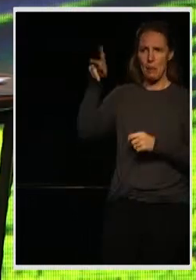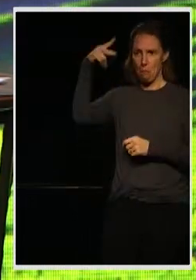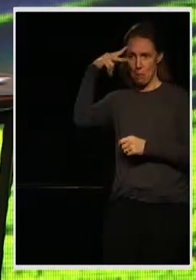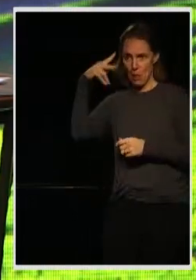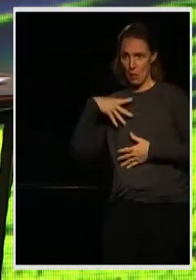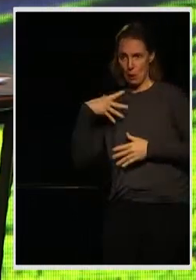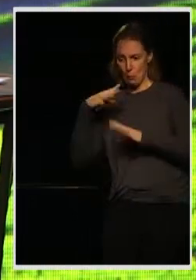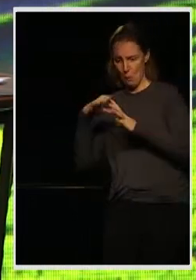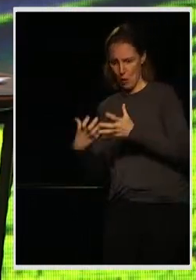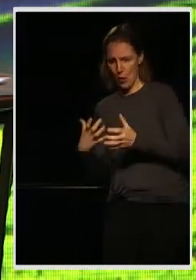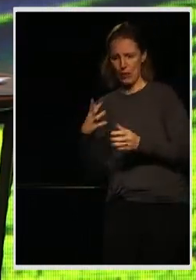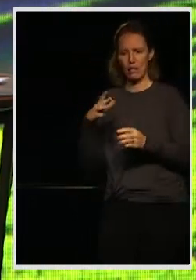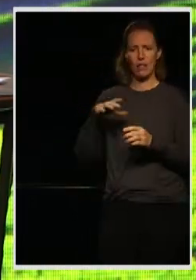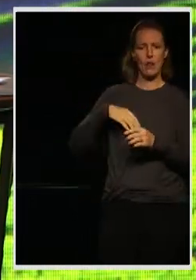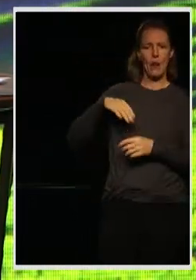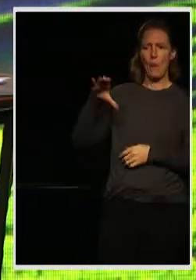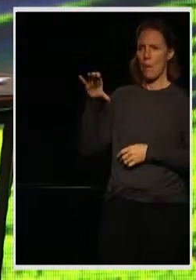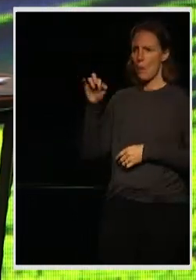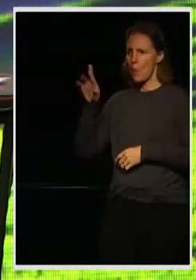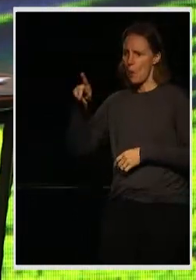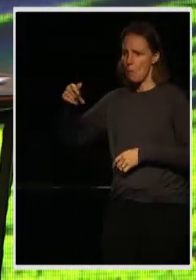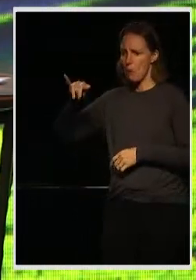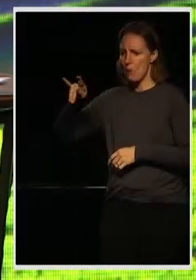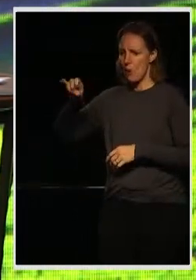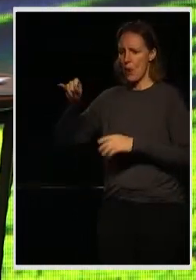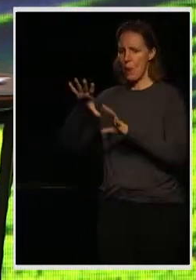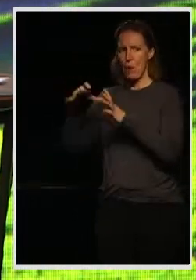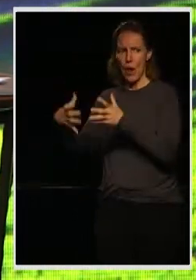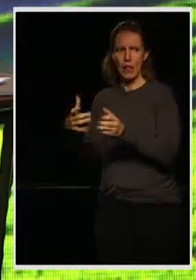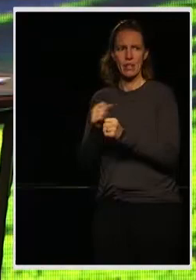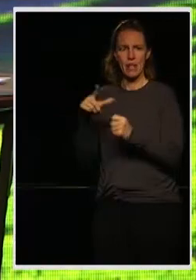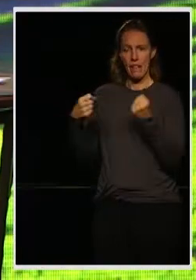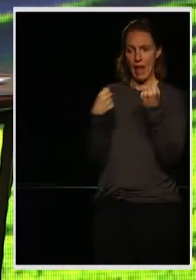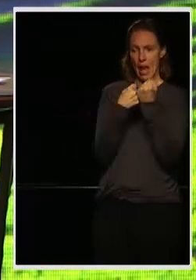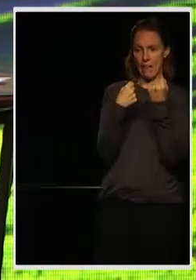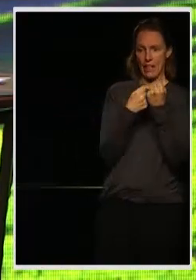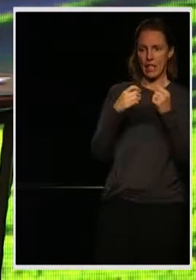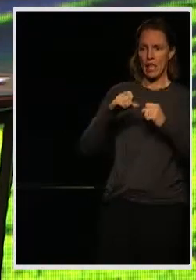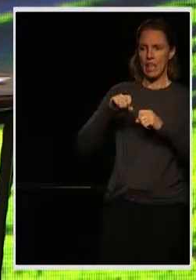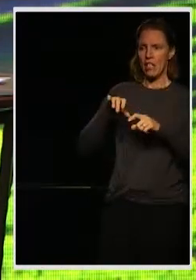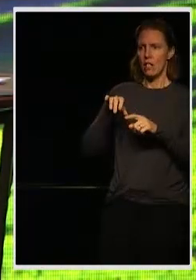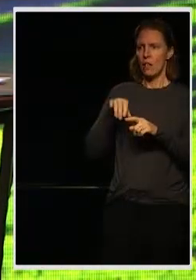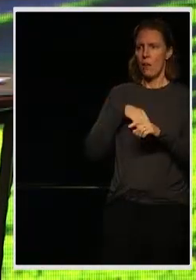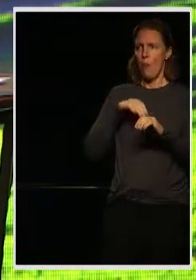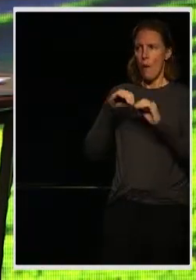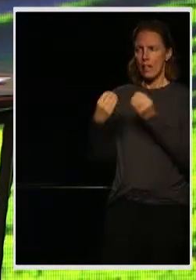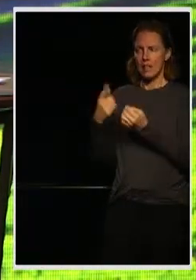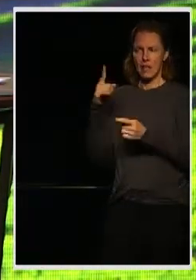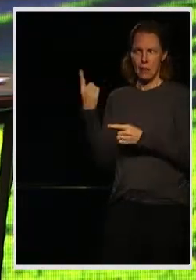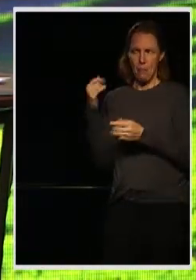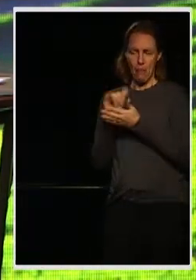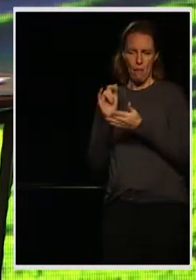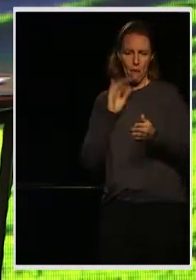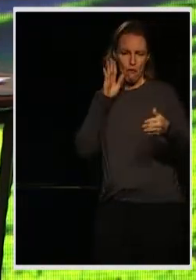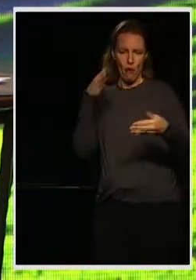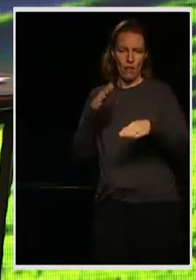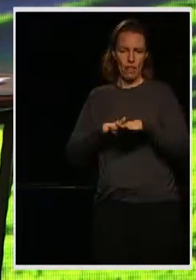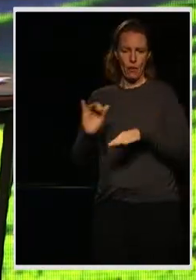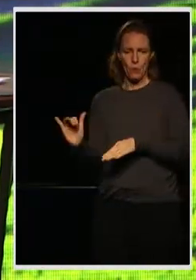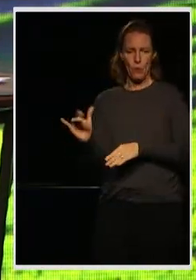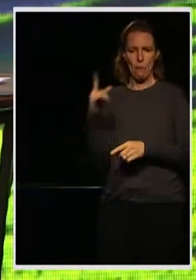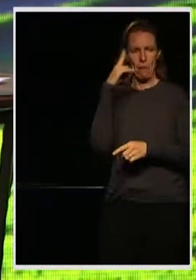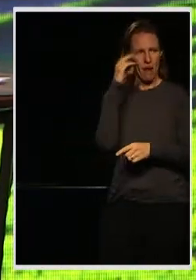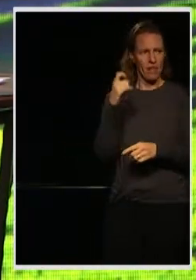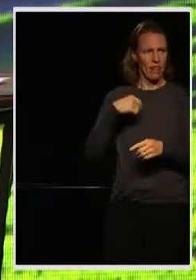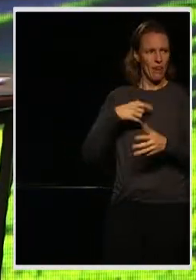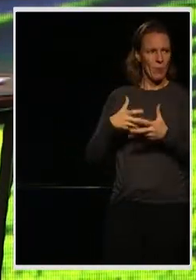will, corporate will, and so this is obviously, as an advocacy organization, something that we work on a lot. Because there are so many solutions out there that do